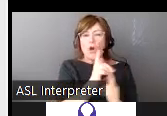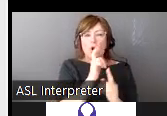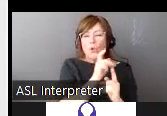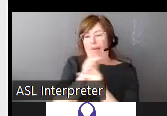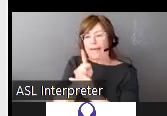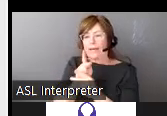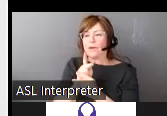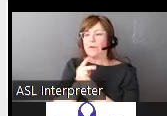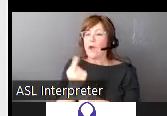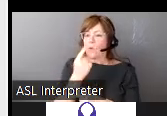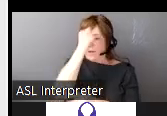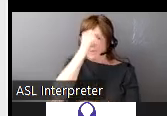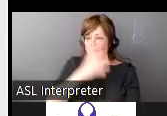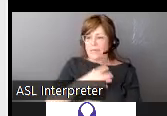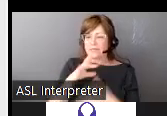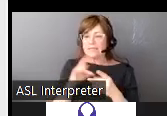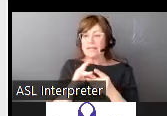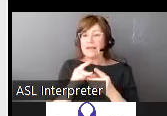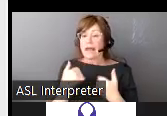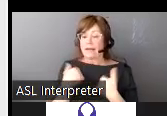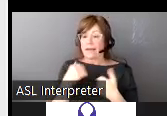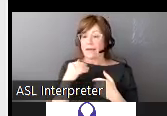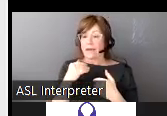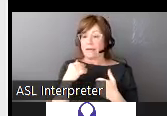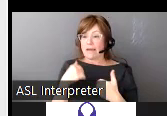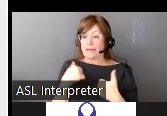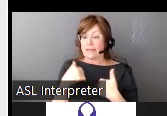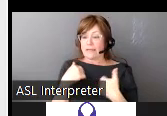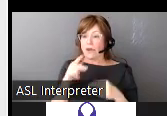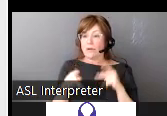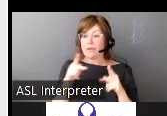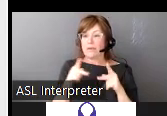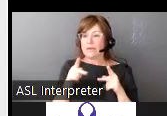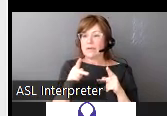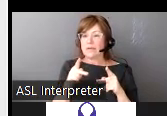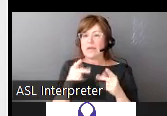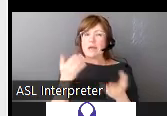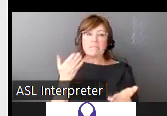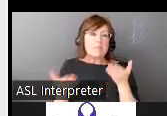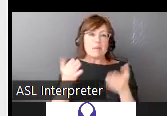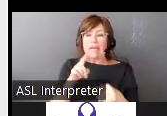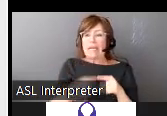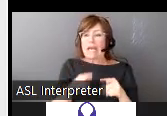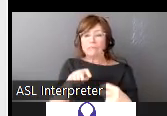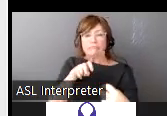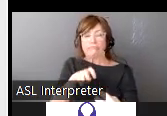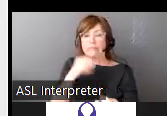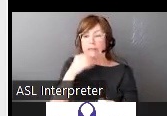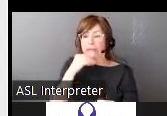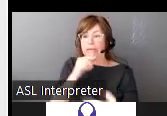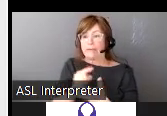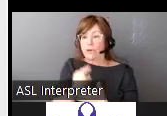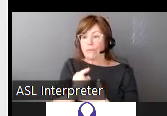said, quote, "A lot of the younger generation may not be able to arrange to have a meal with you every week. They have their own